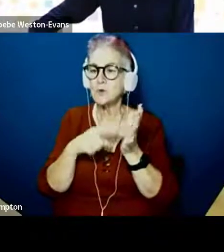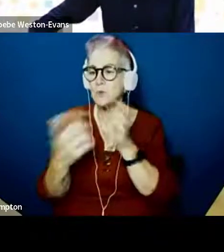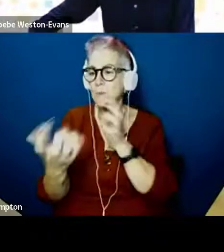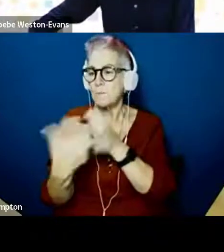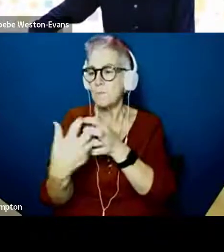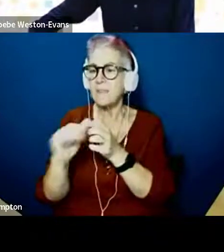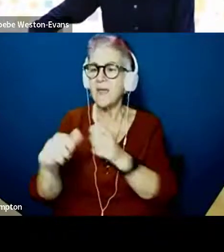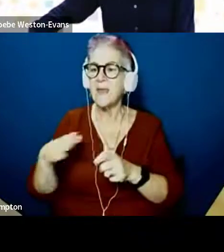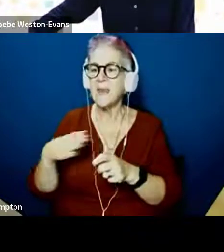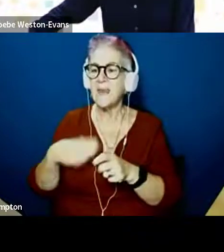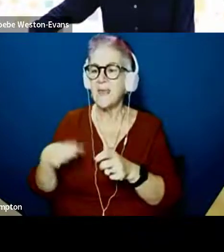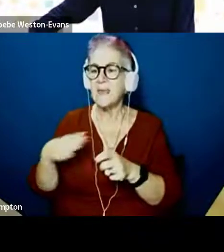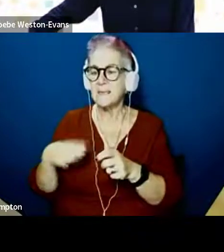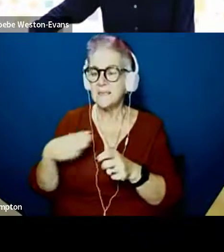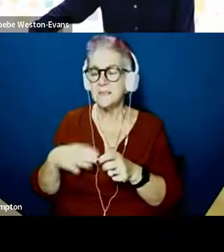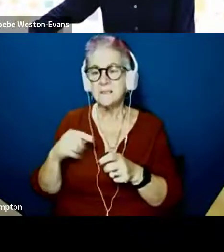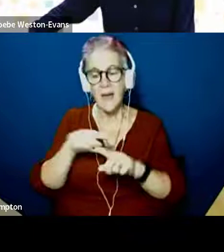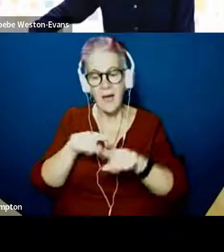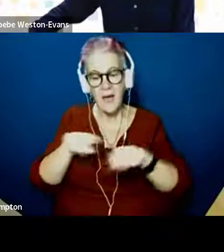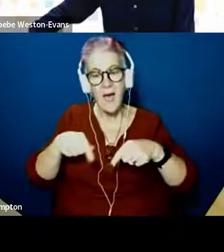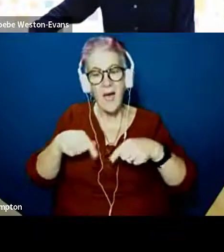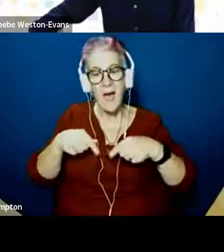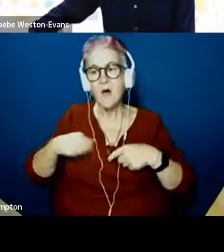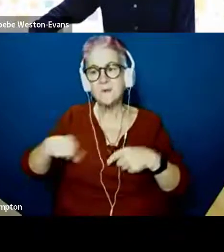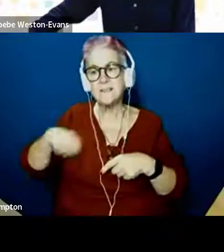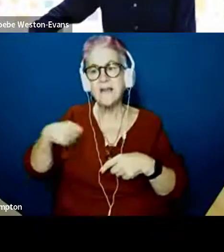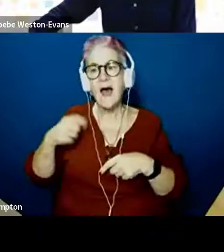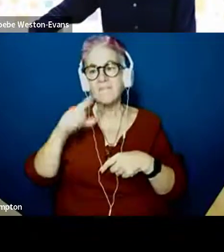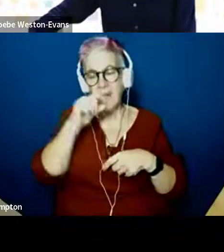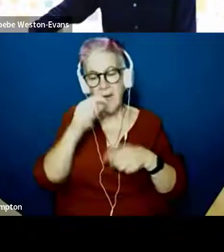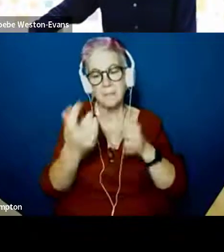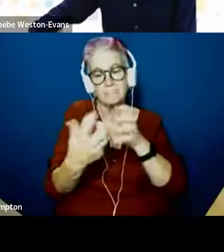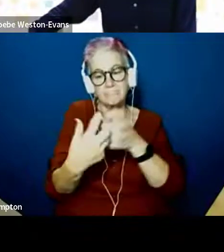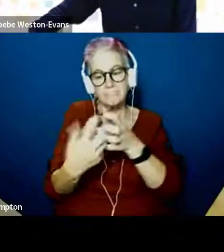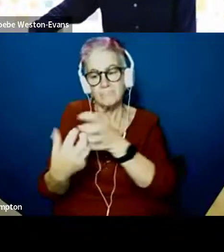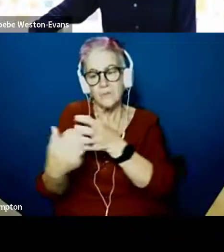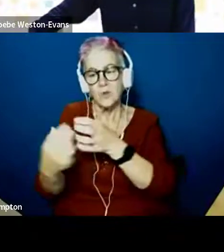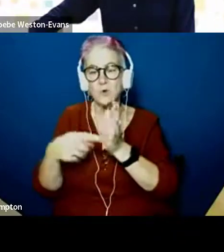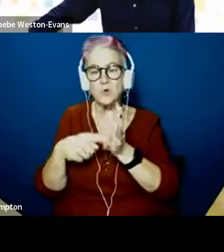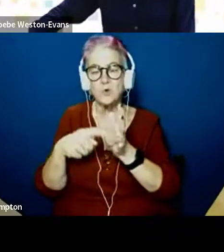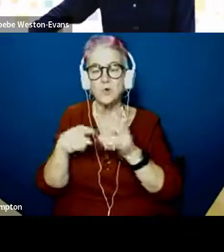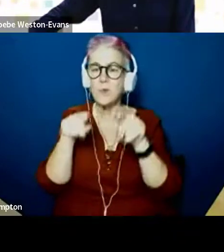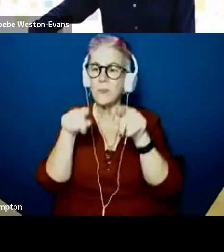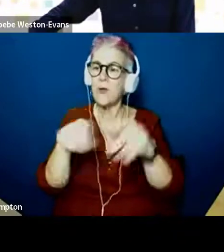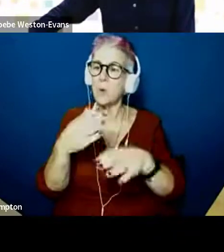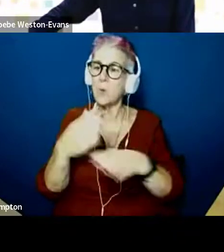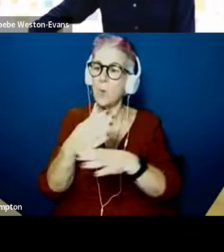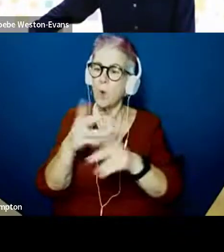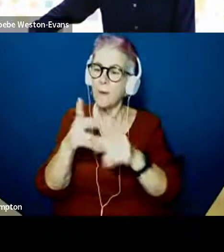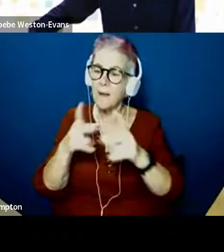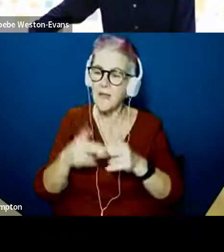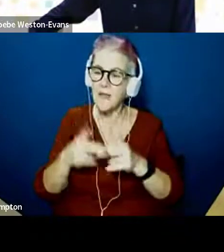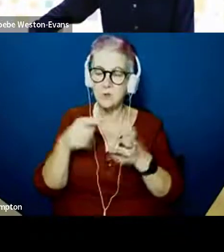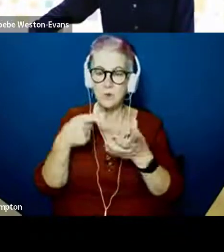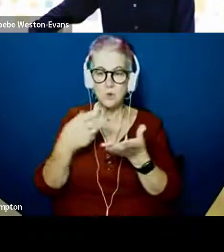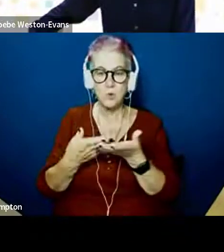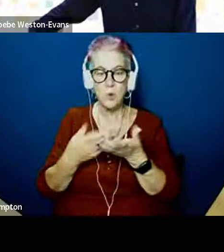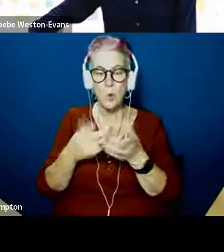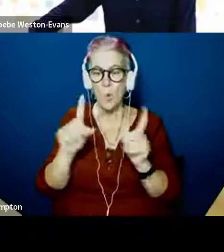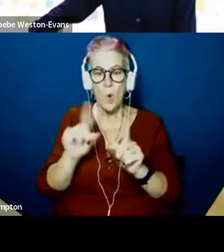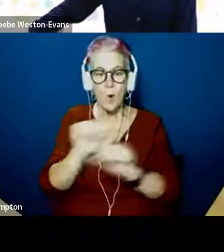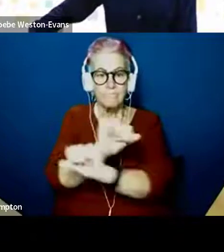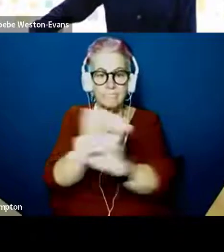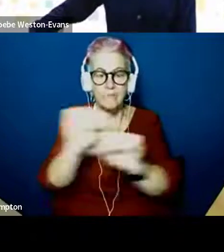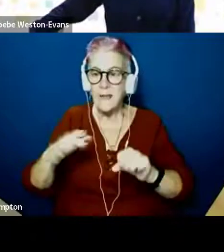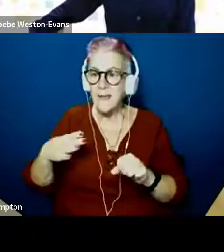it. Like, they've got a general awareness, but they'll tailor it to that workplace or to that what the needs are. So if you engage